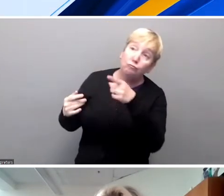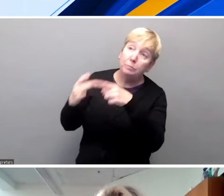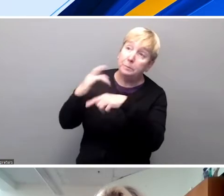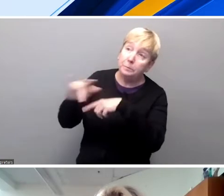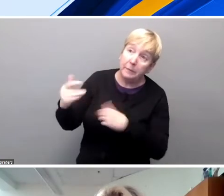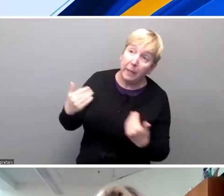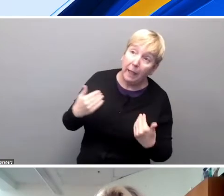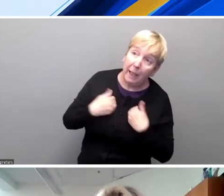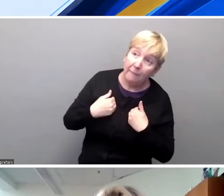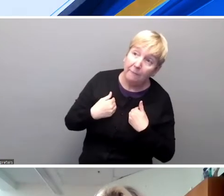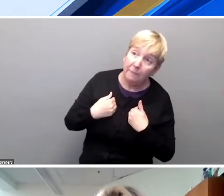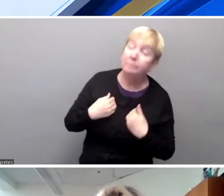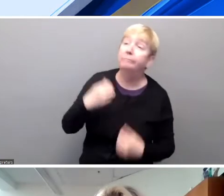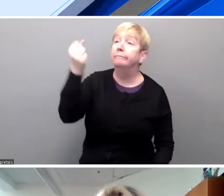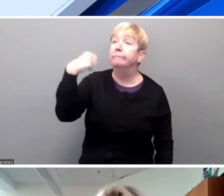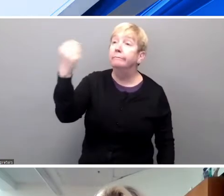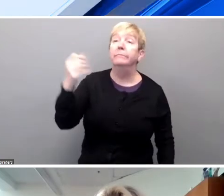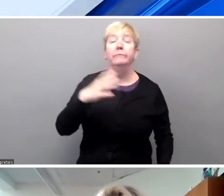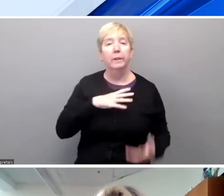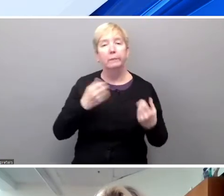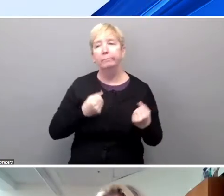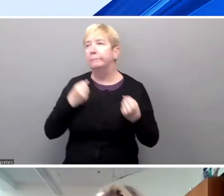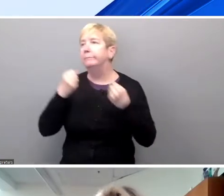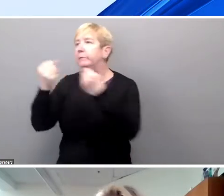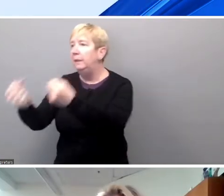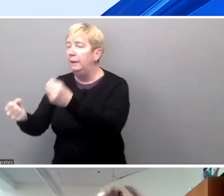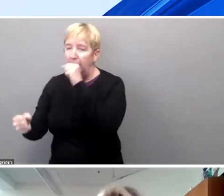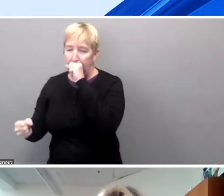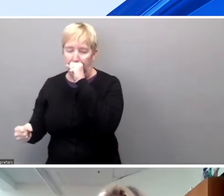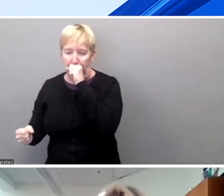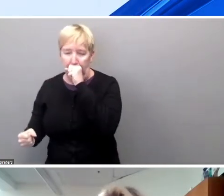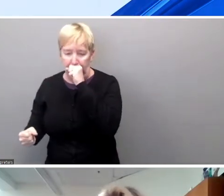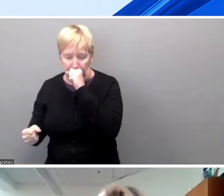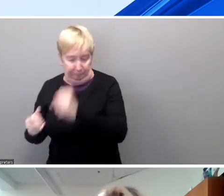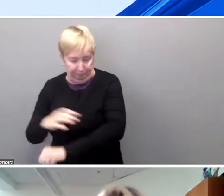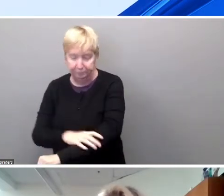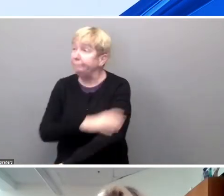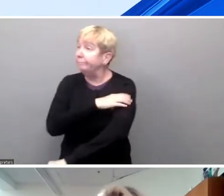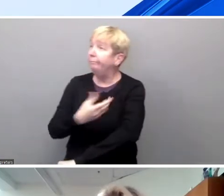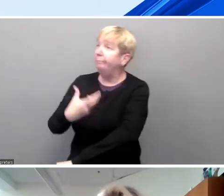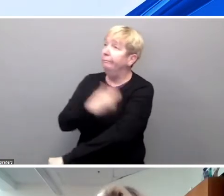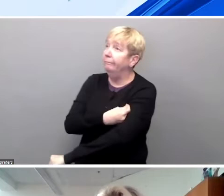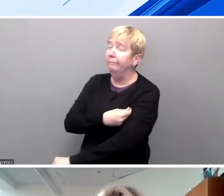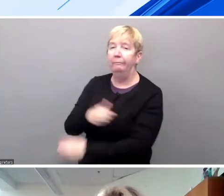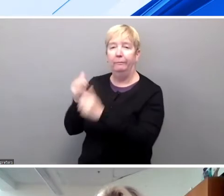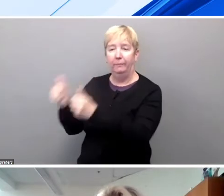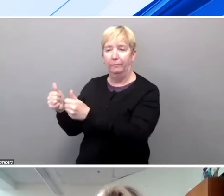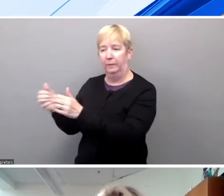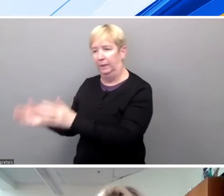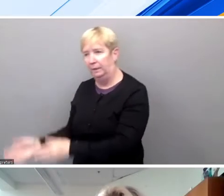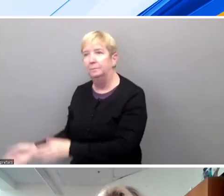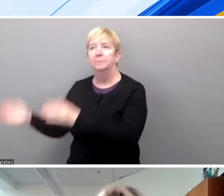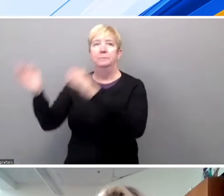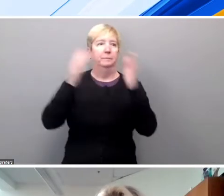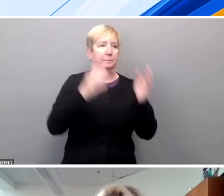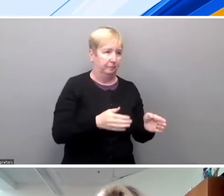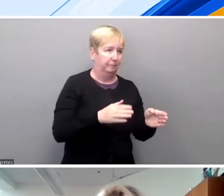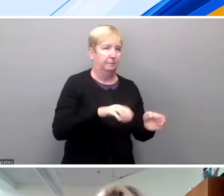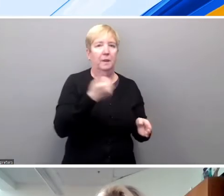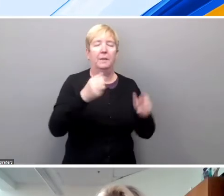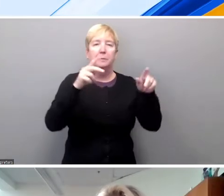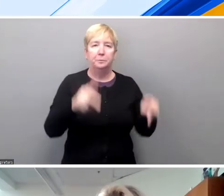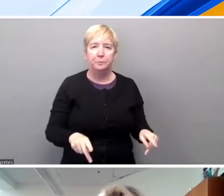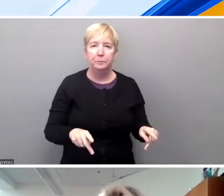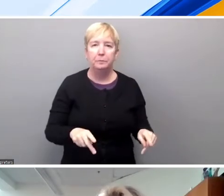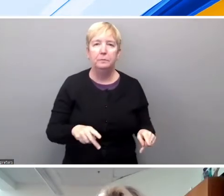boosters? Sure, come on down, roll your sleeve up, got a booster shot. Then there's the other side of it here where I hear people trying to use